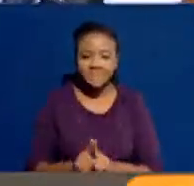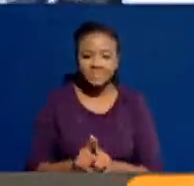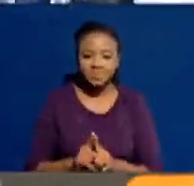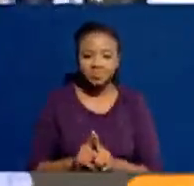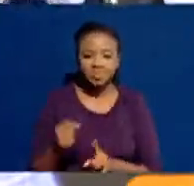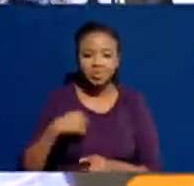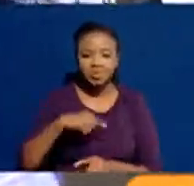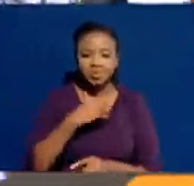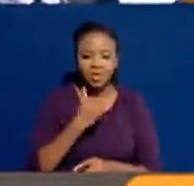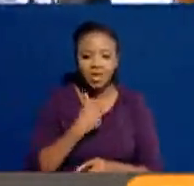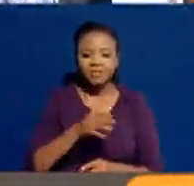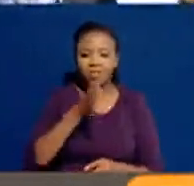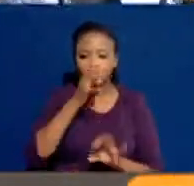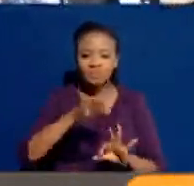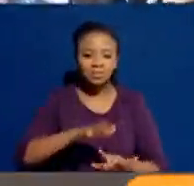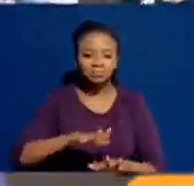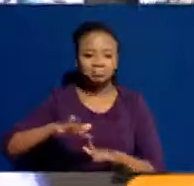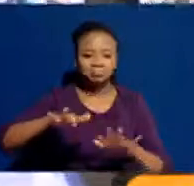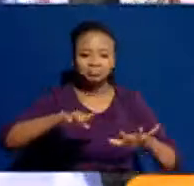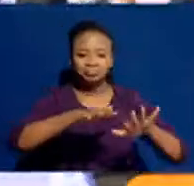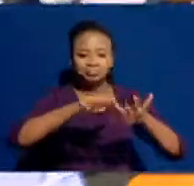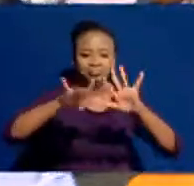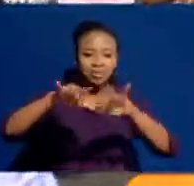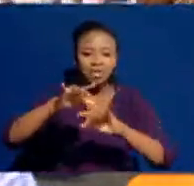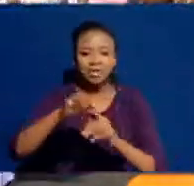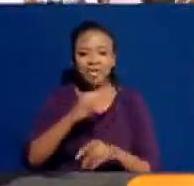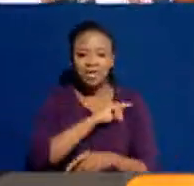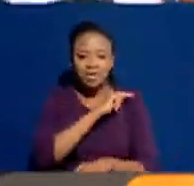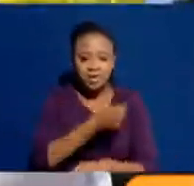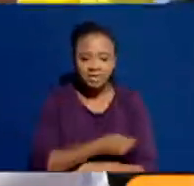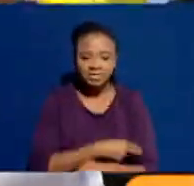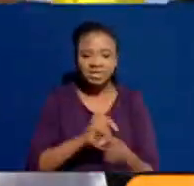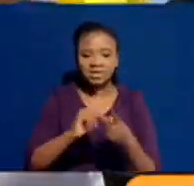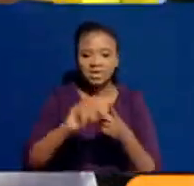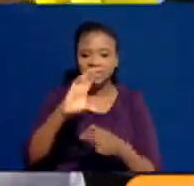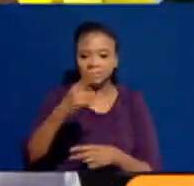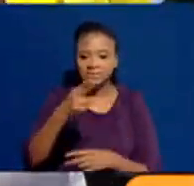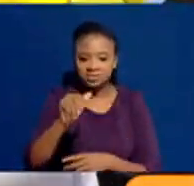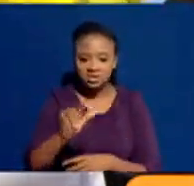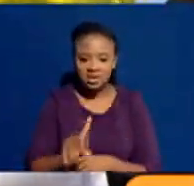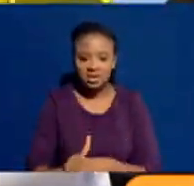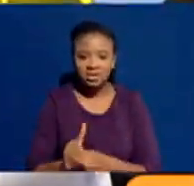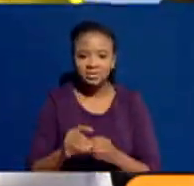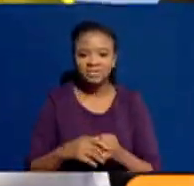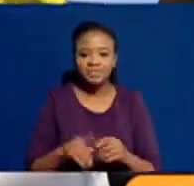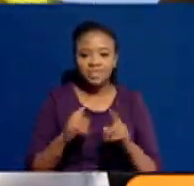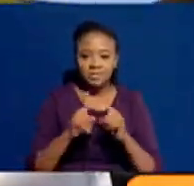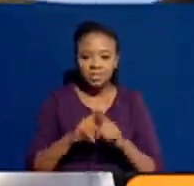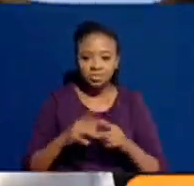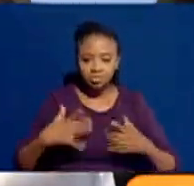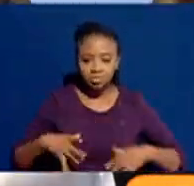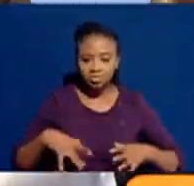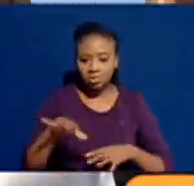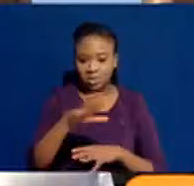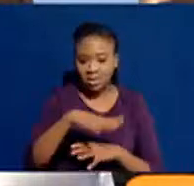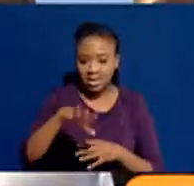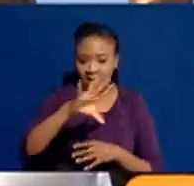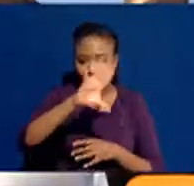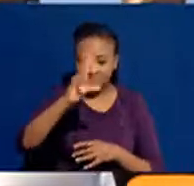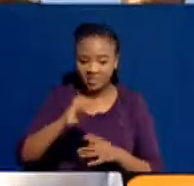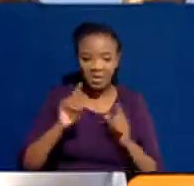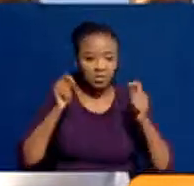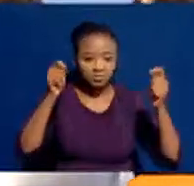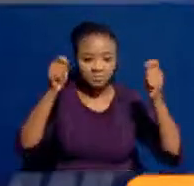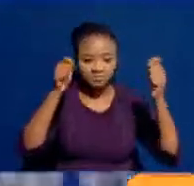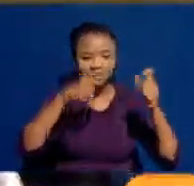We are having floods in Nigeria and Chad. Hata hivyo, waandamanaji wa nchi za bara la Afrika